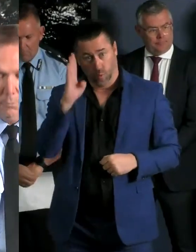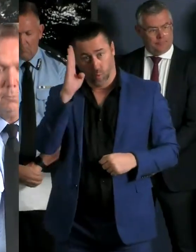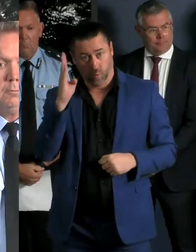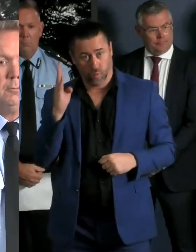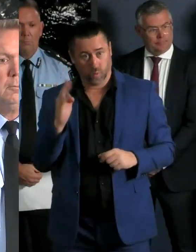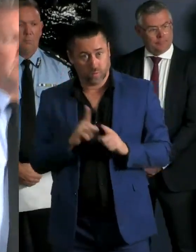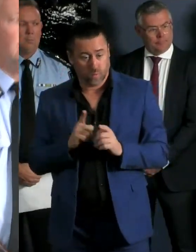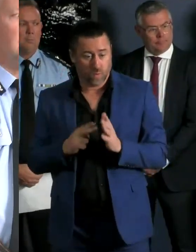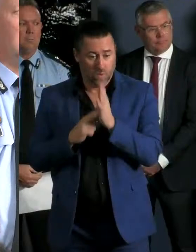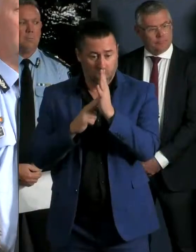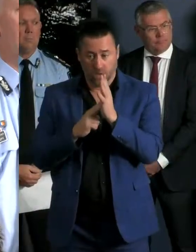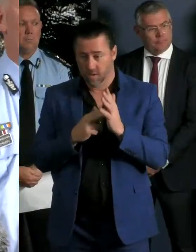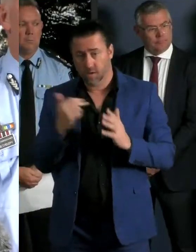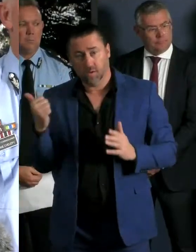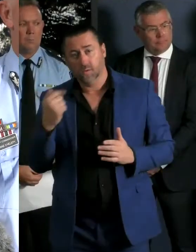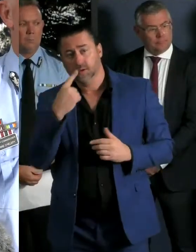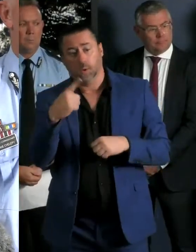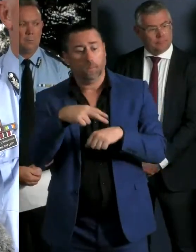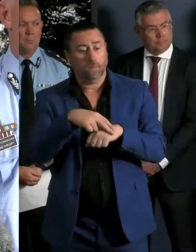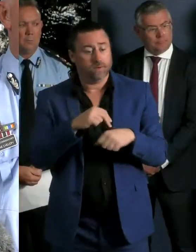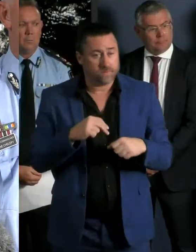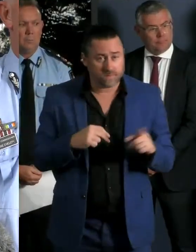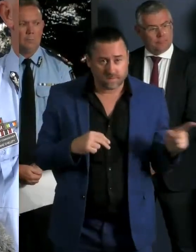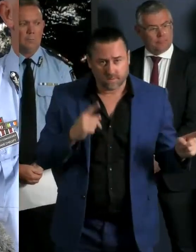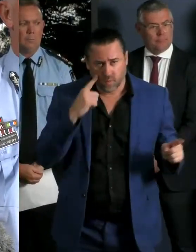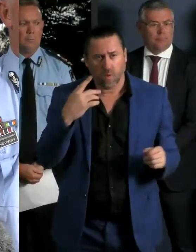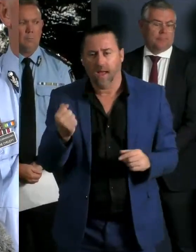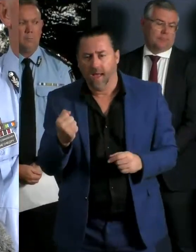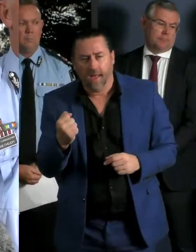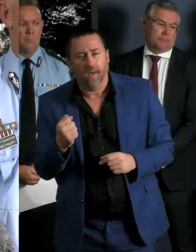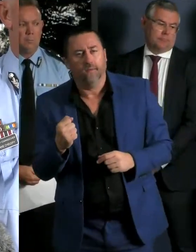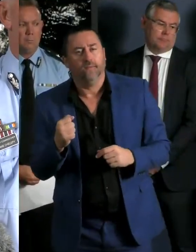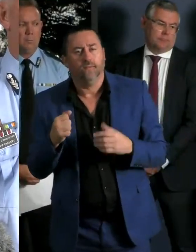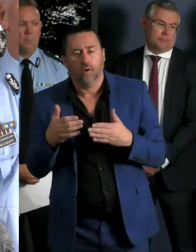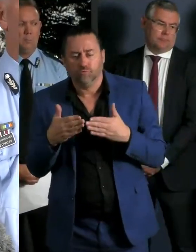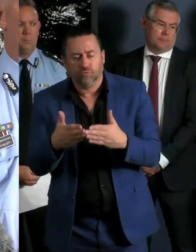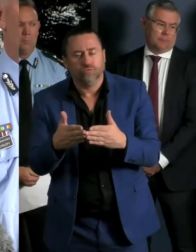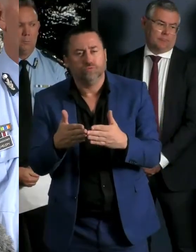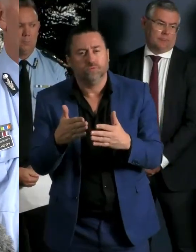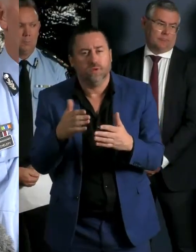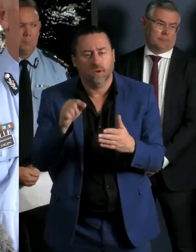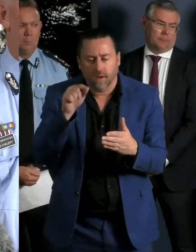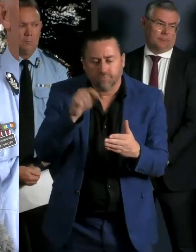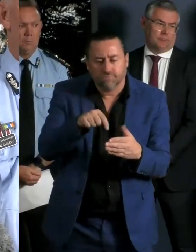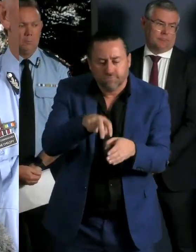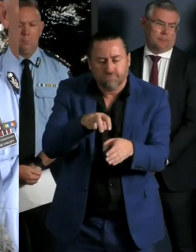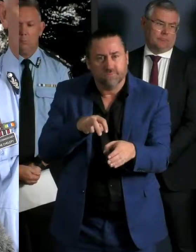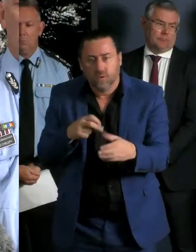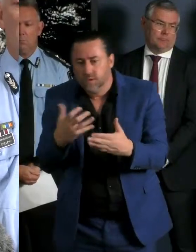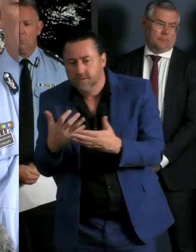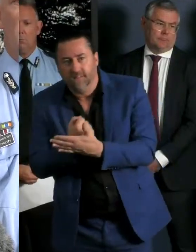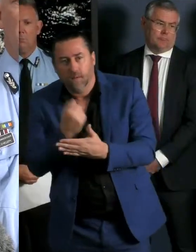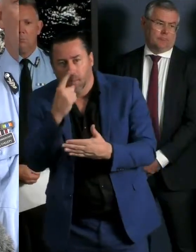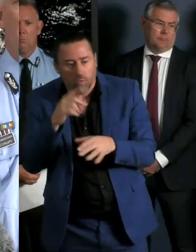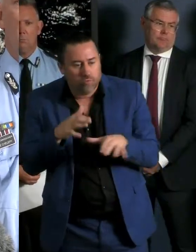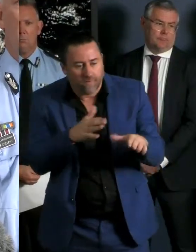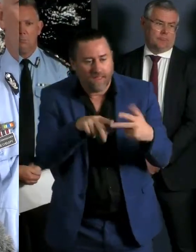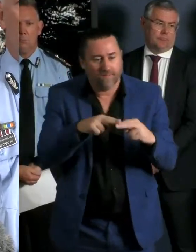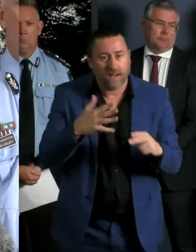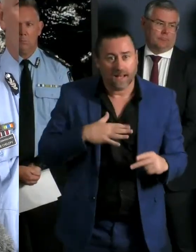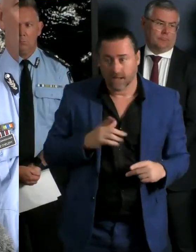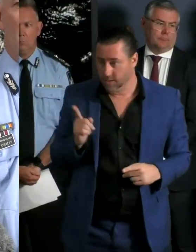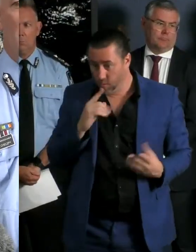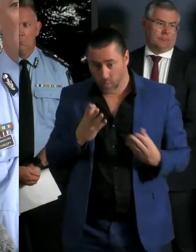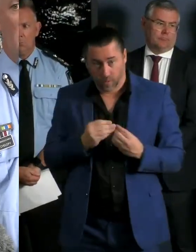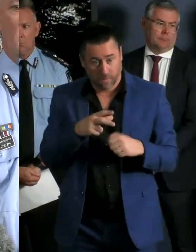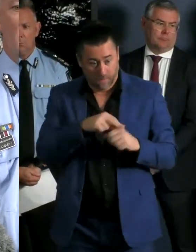understand. What will be the message to your officers? Are you taking, we saw swift water rescue crews, all additional teams head north. Will you be taking some troops with